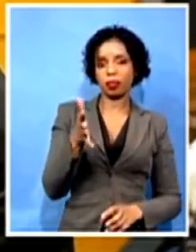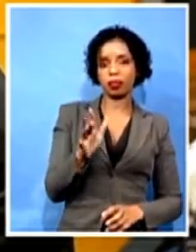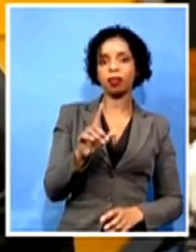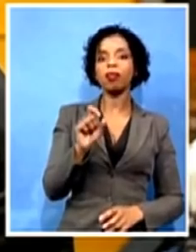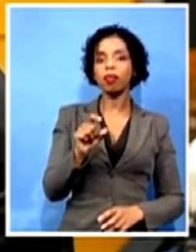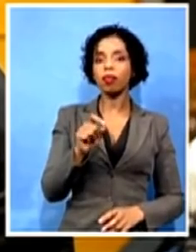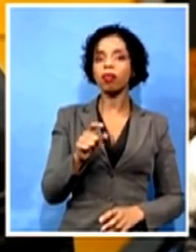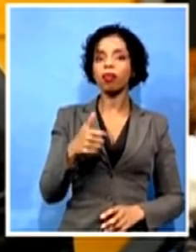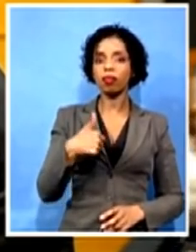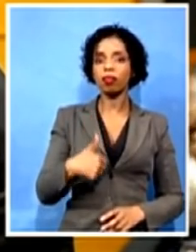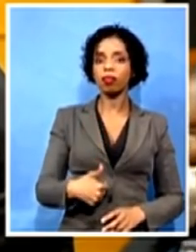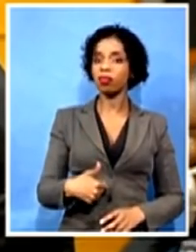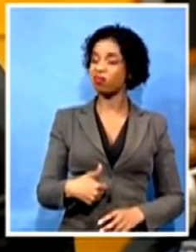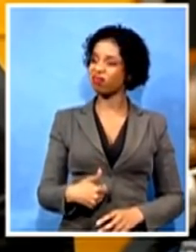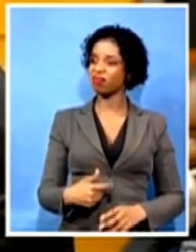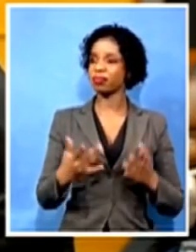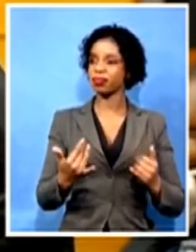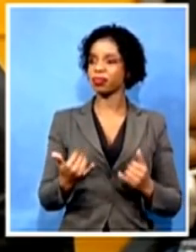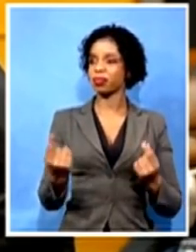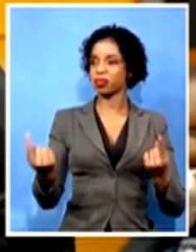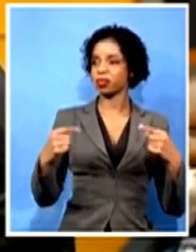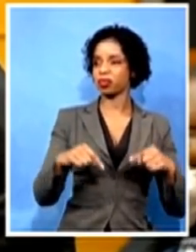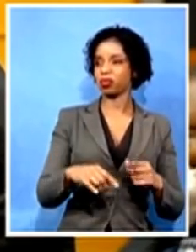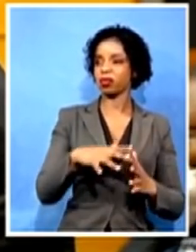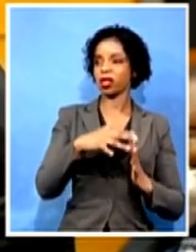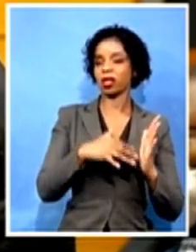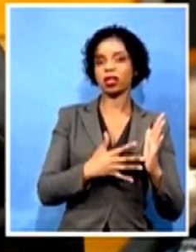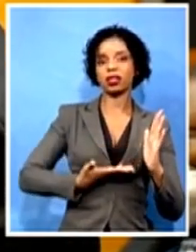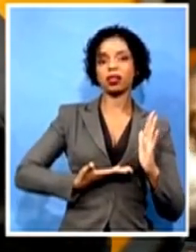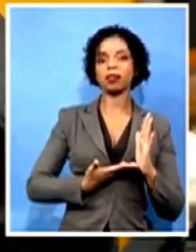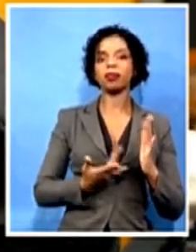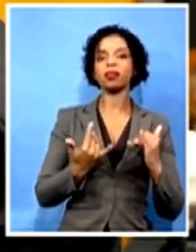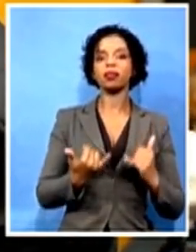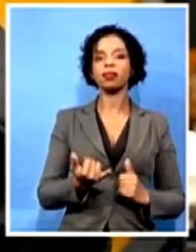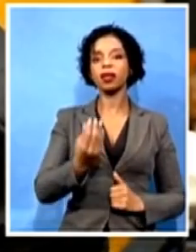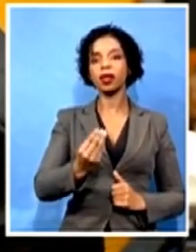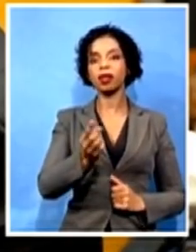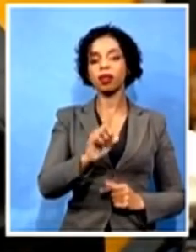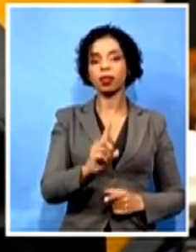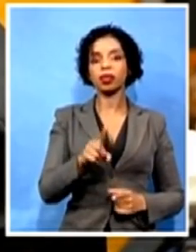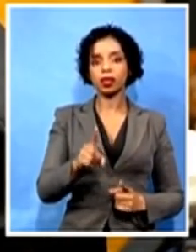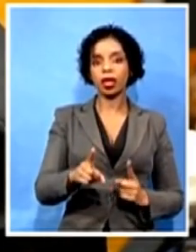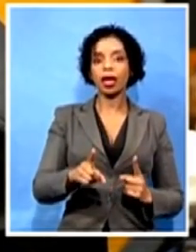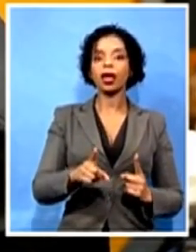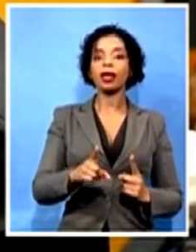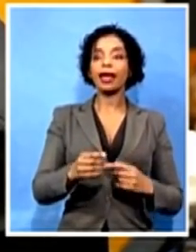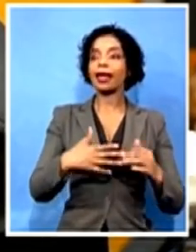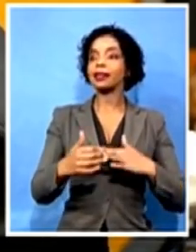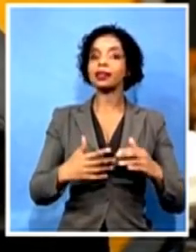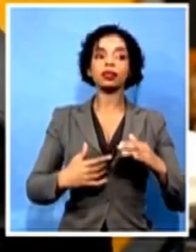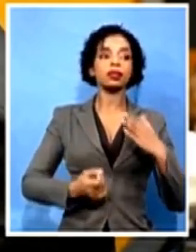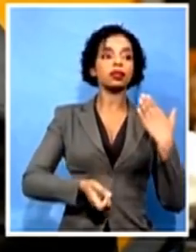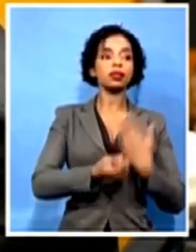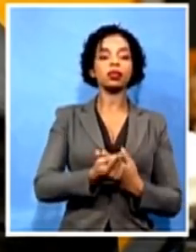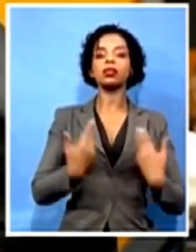I'm advised by my legal representatives that in the circumstances I am presumed innocent, as enshrined in Section 35,